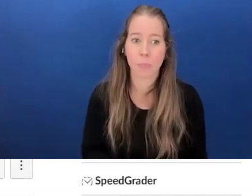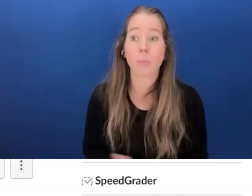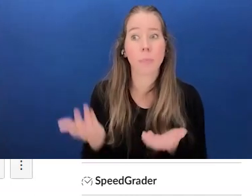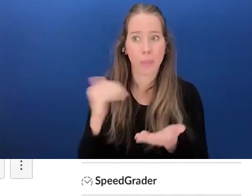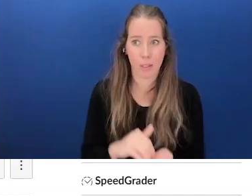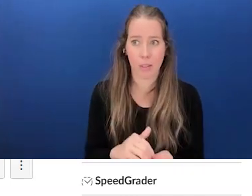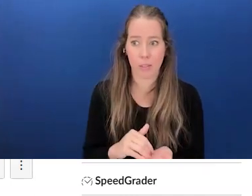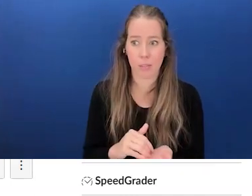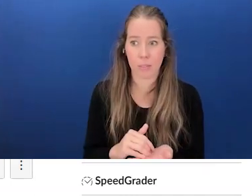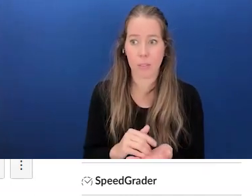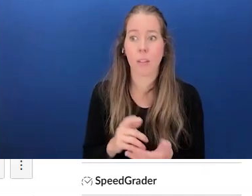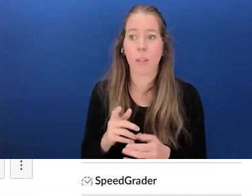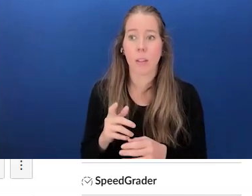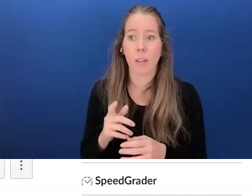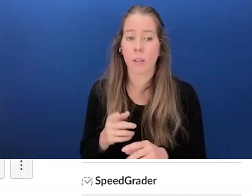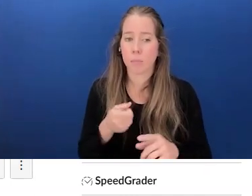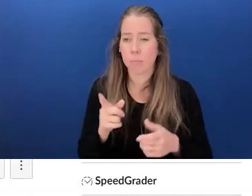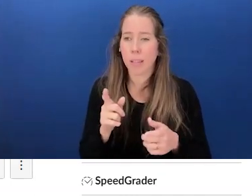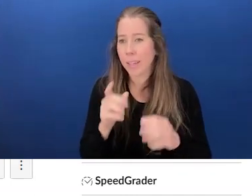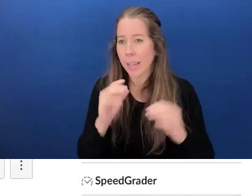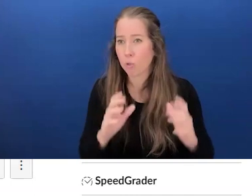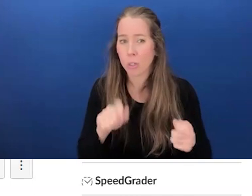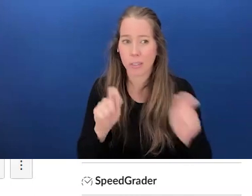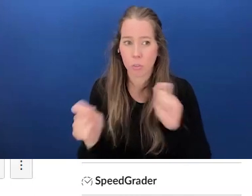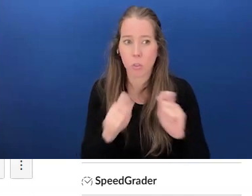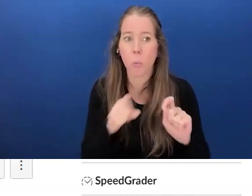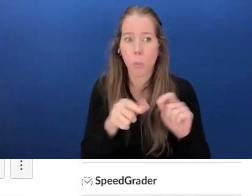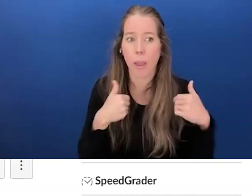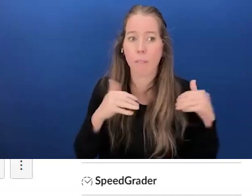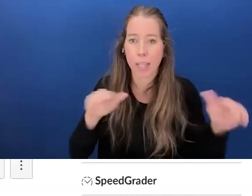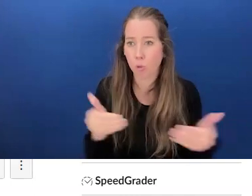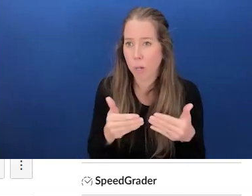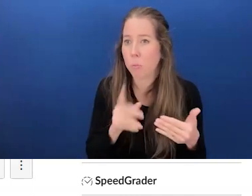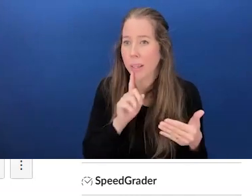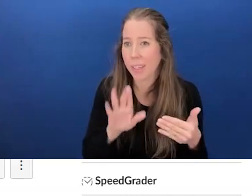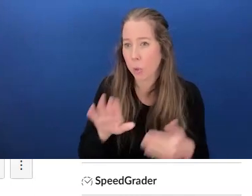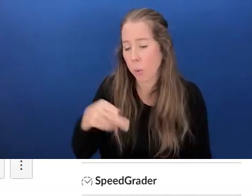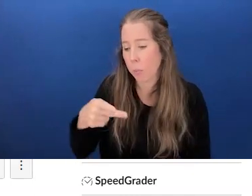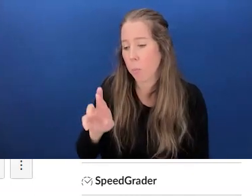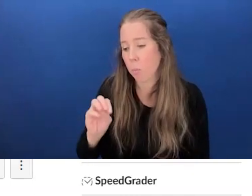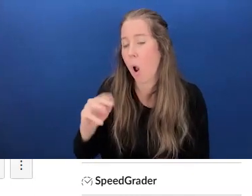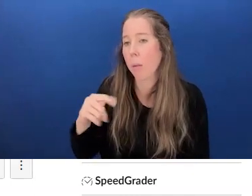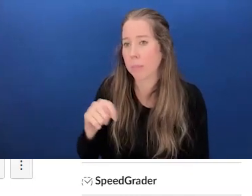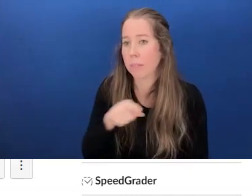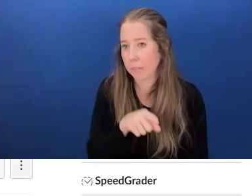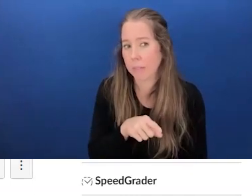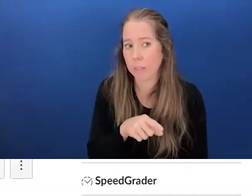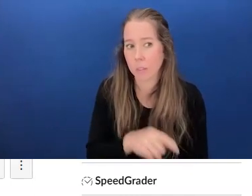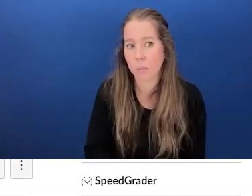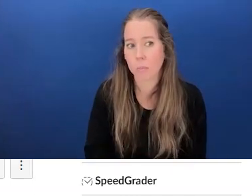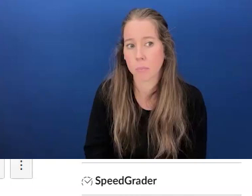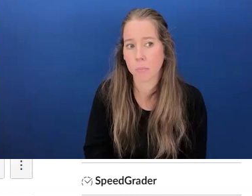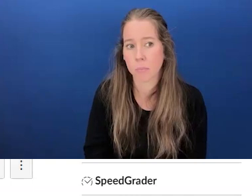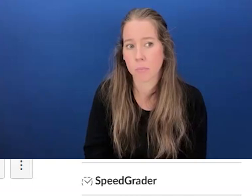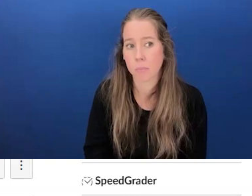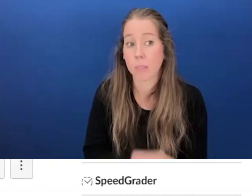all configurable by the instructor. We have an introduction, which was basically your prompt. Not basically, it is your prompt. Now,